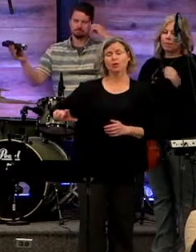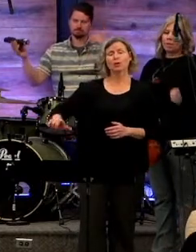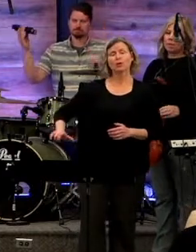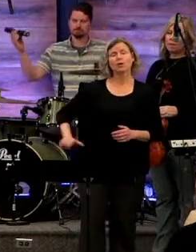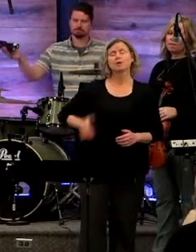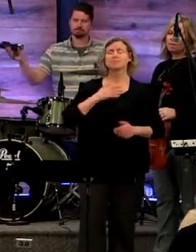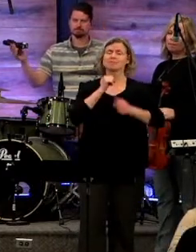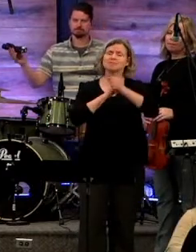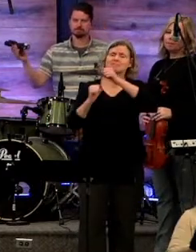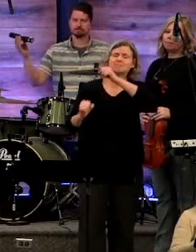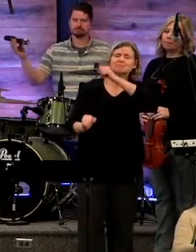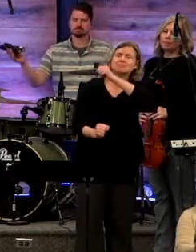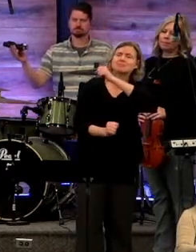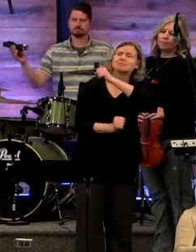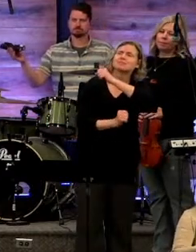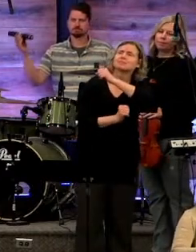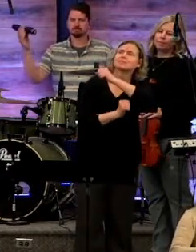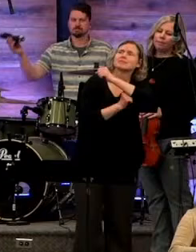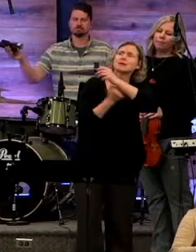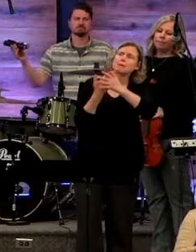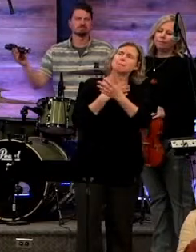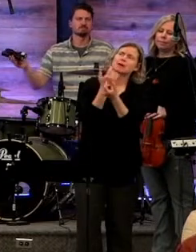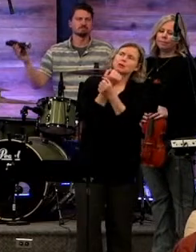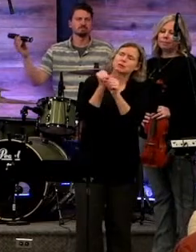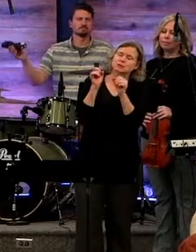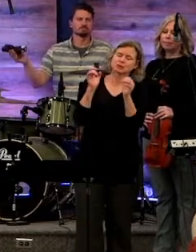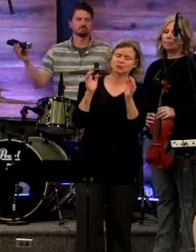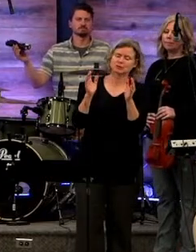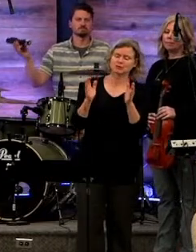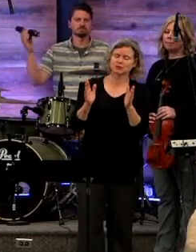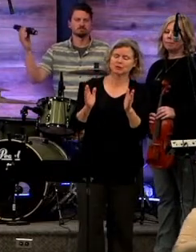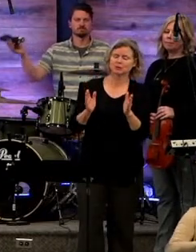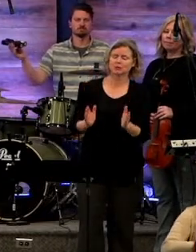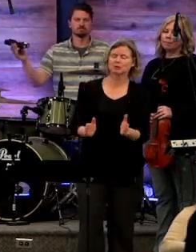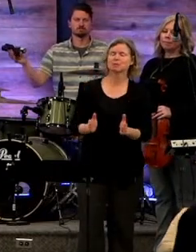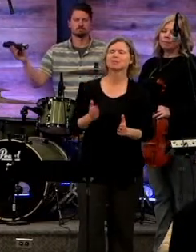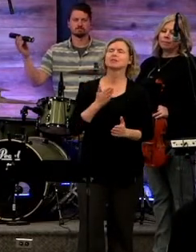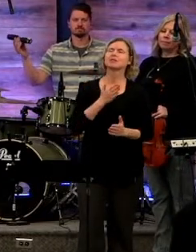greatest treasure of my longing